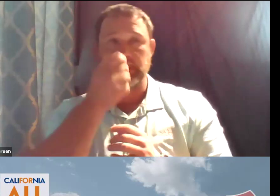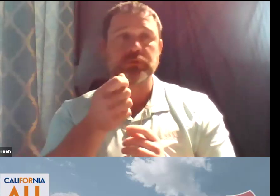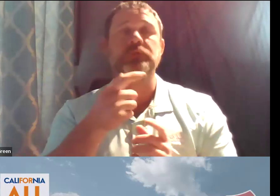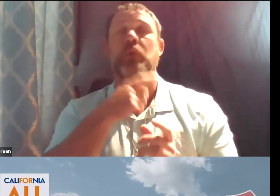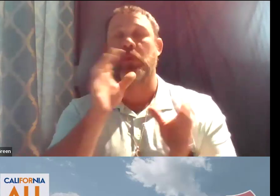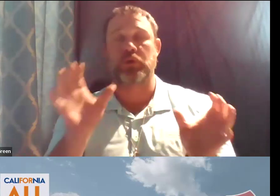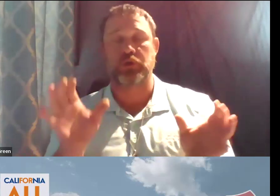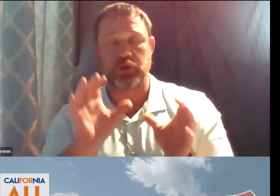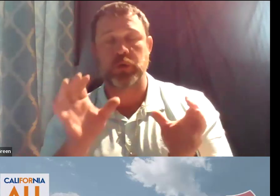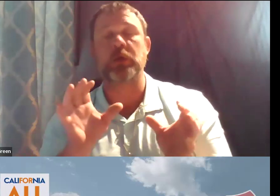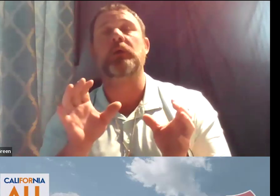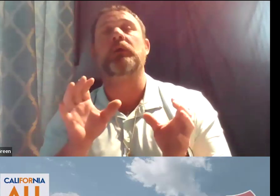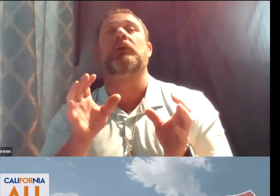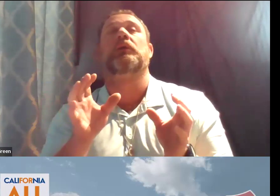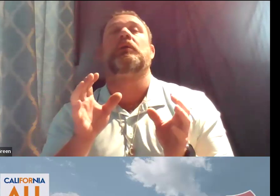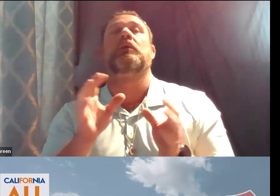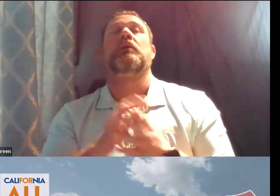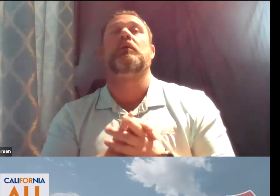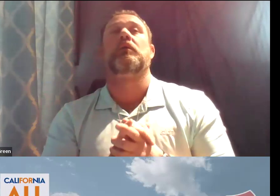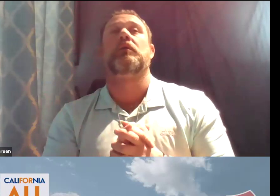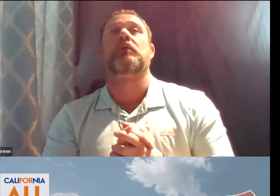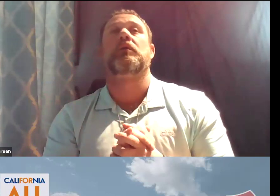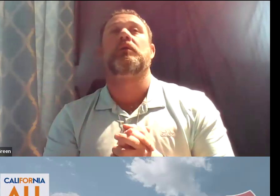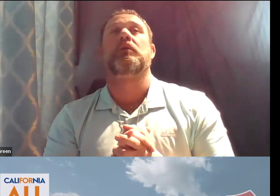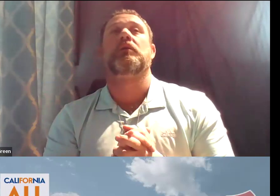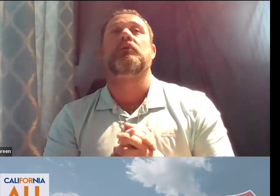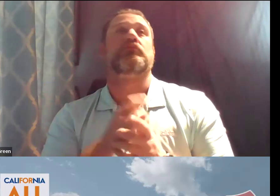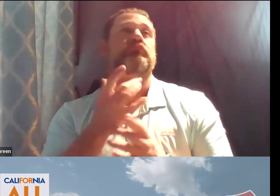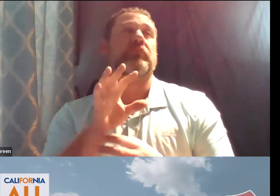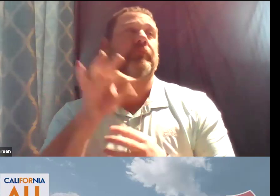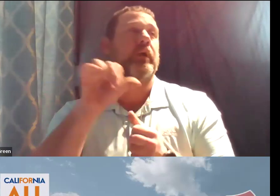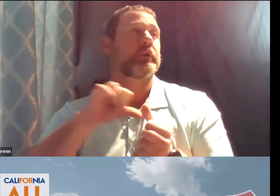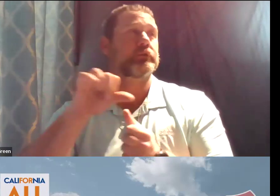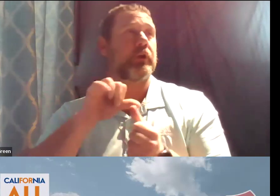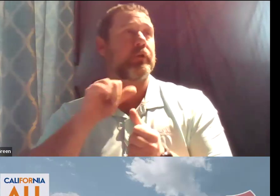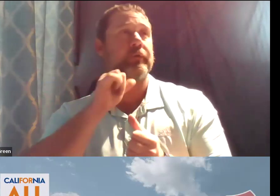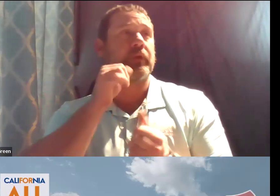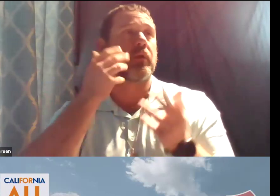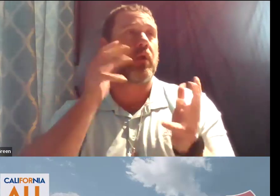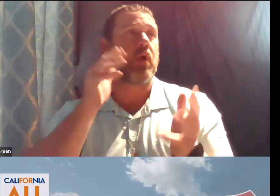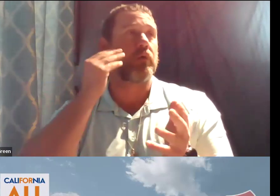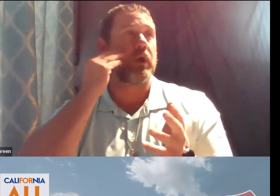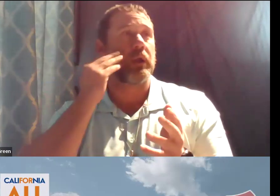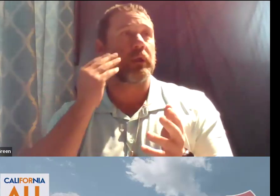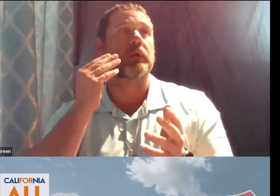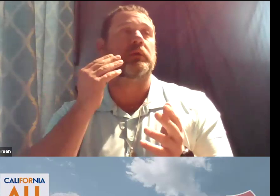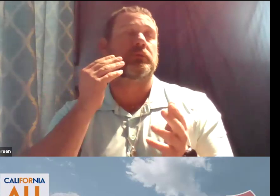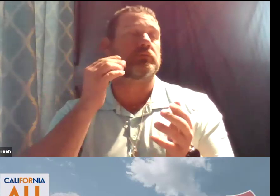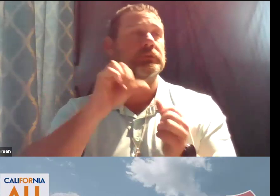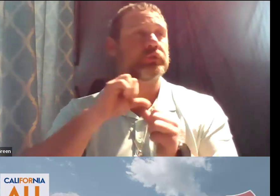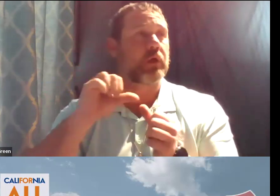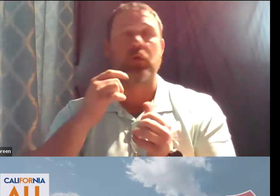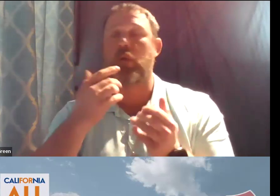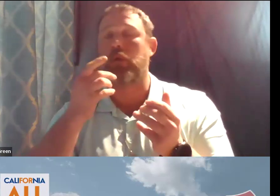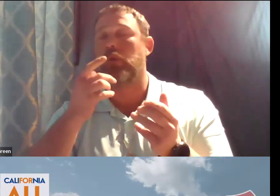what we're doing, and a way for folks to find each other if they don't already, know each other or aware of